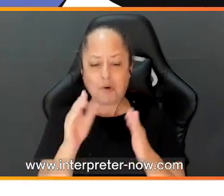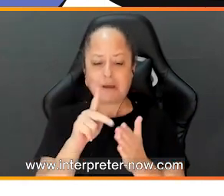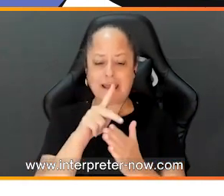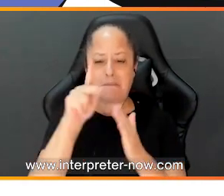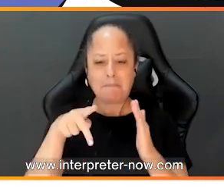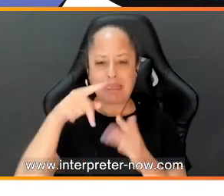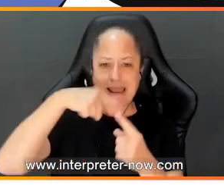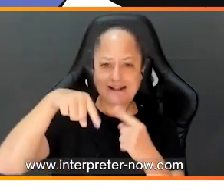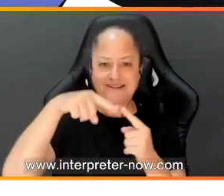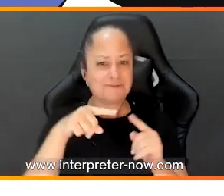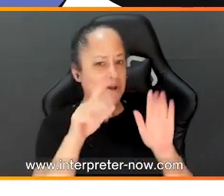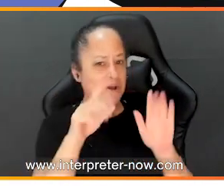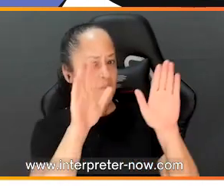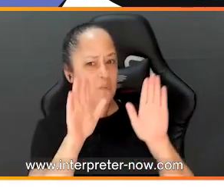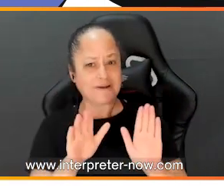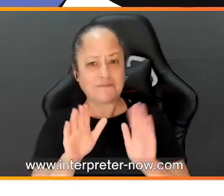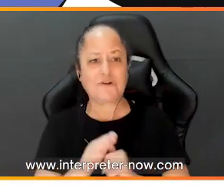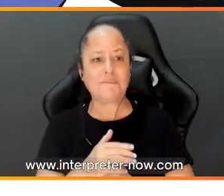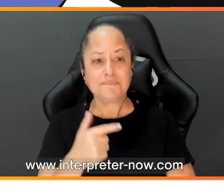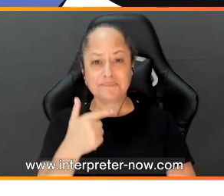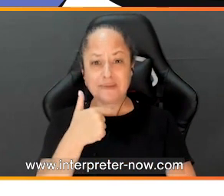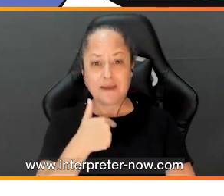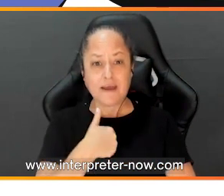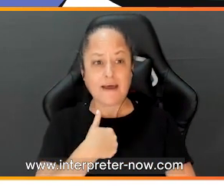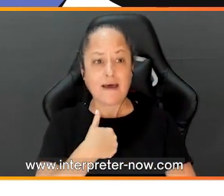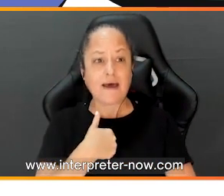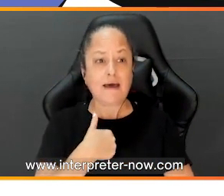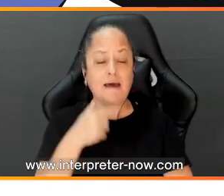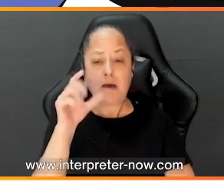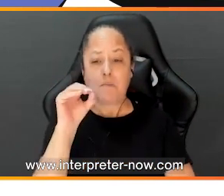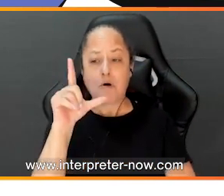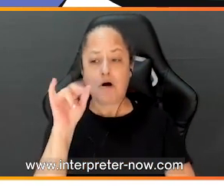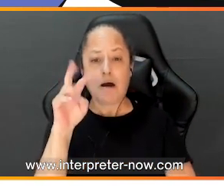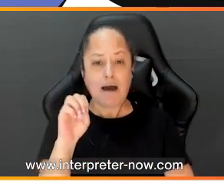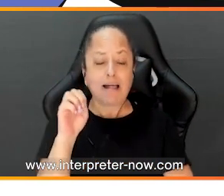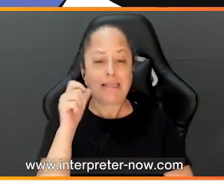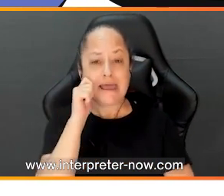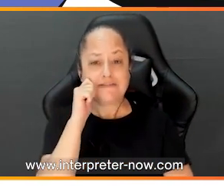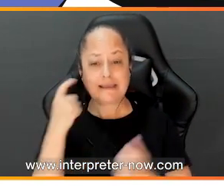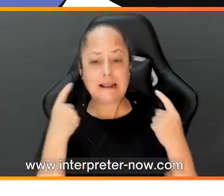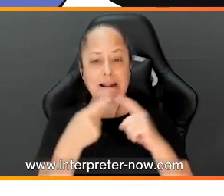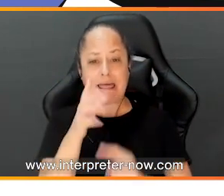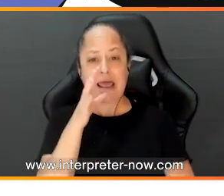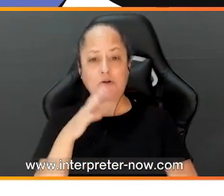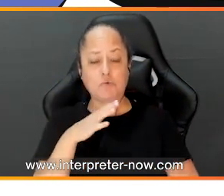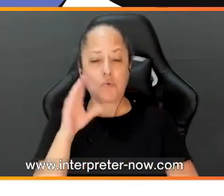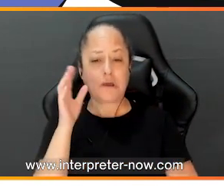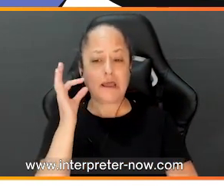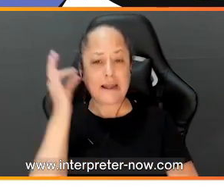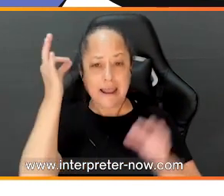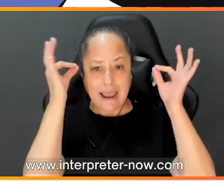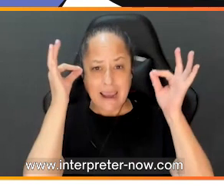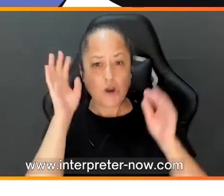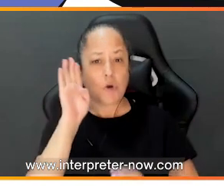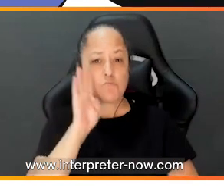some plants surrounding it. Wonderful. So I am a light olive skin Latino woman with dark brown